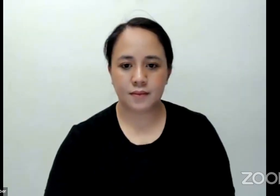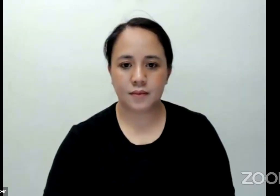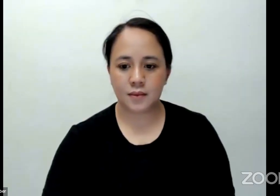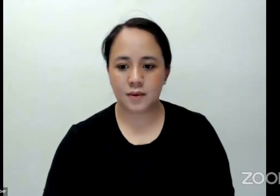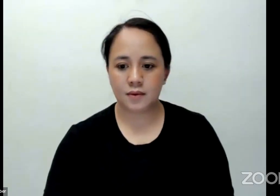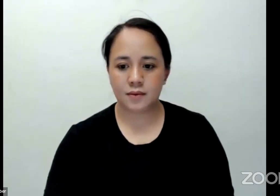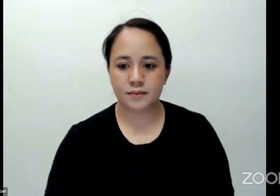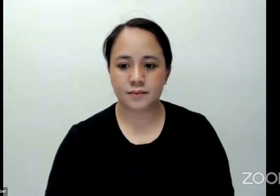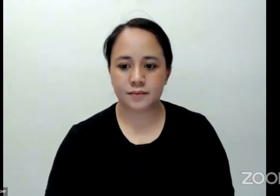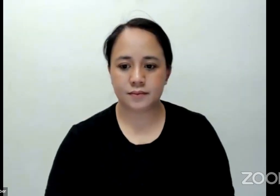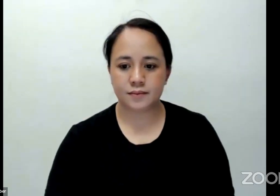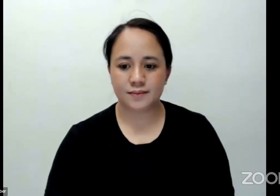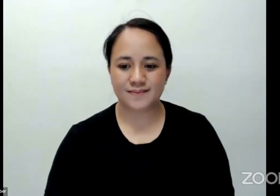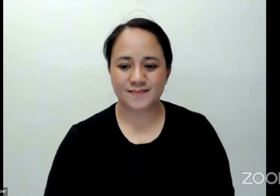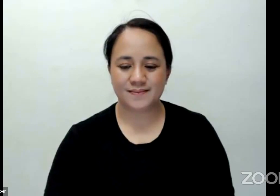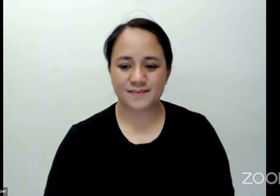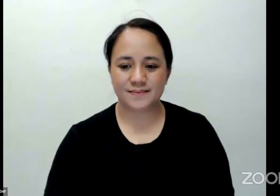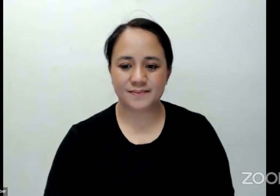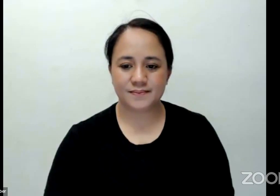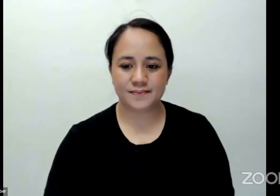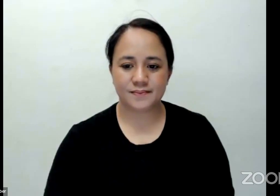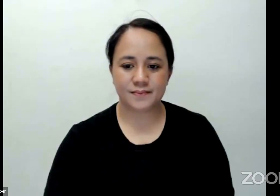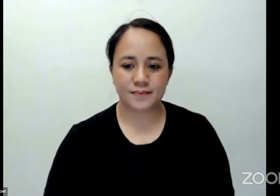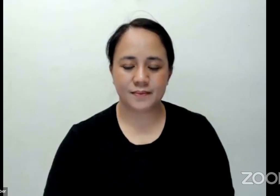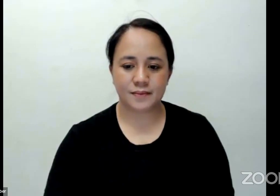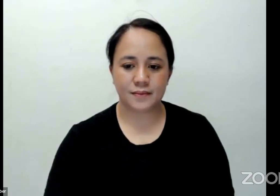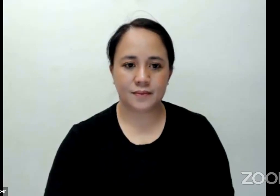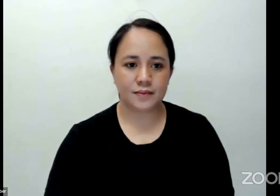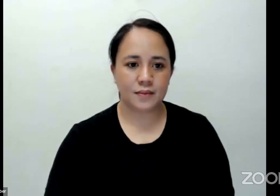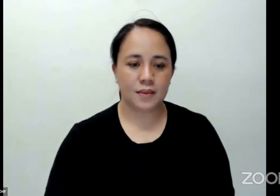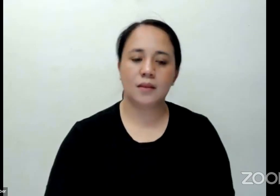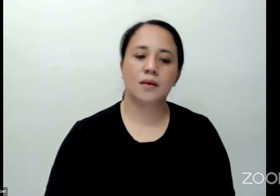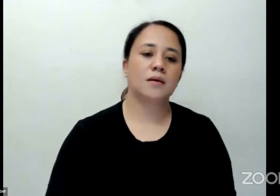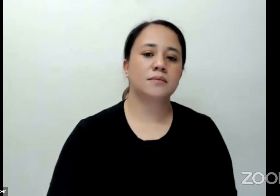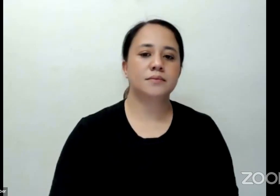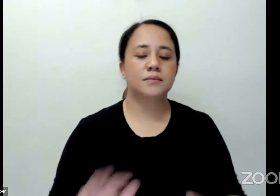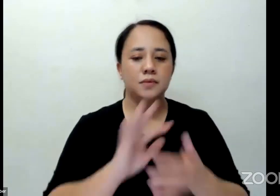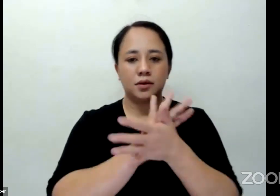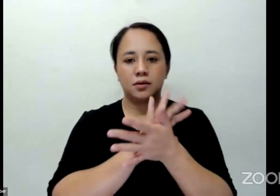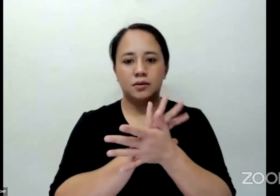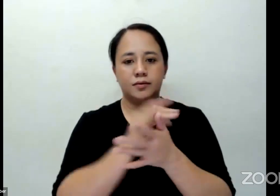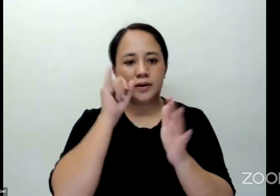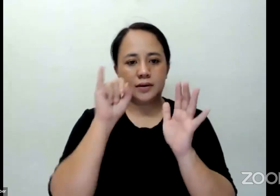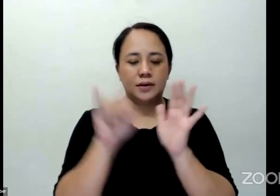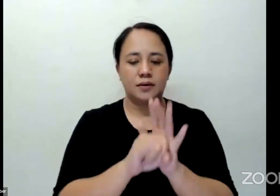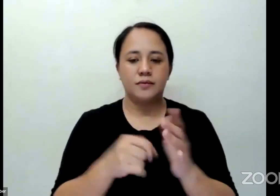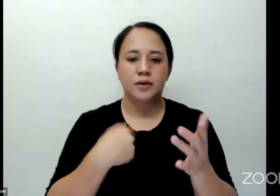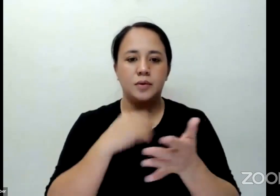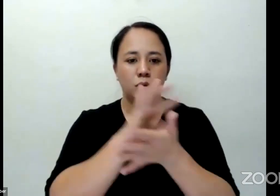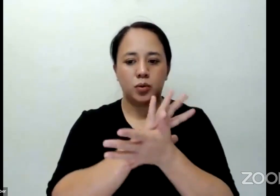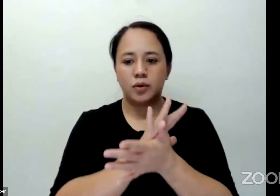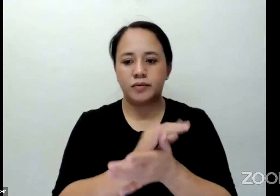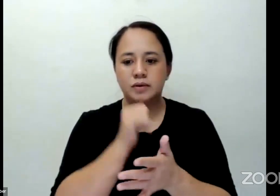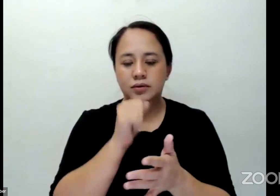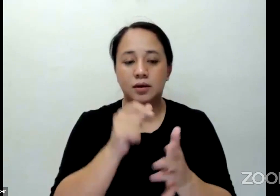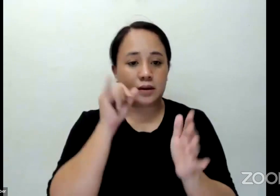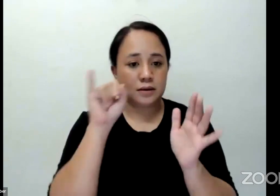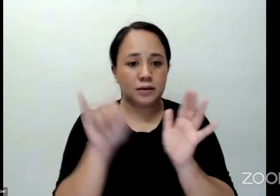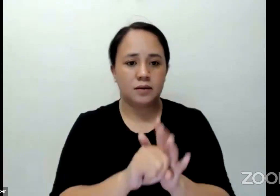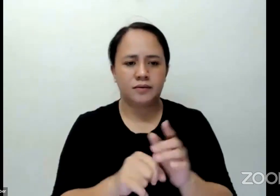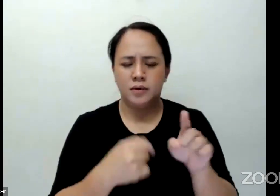to be because of COVID identified or COVID unidentified. And I think Professor